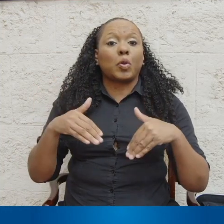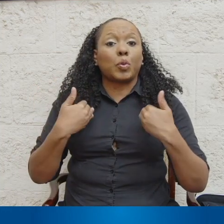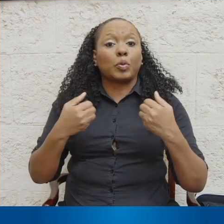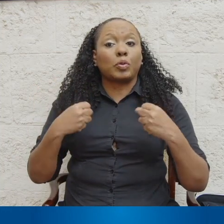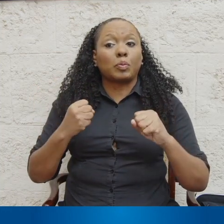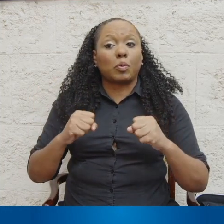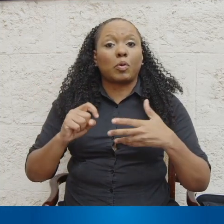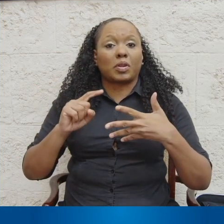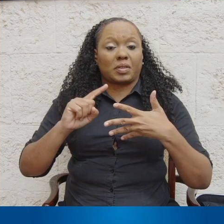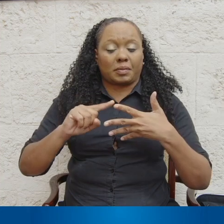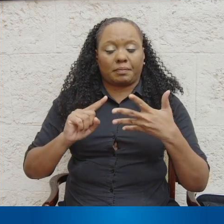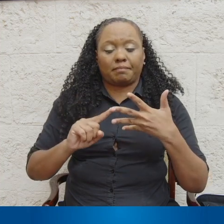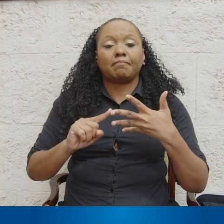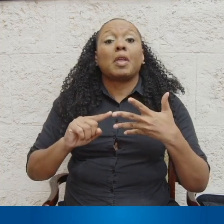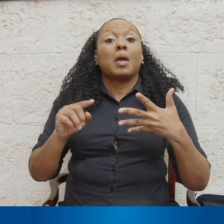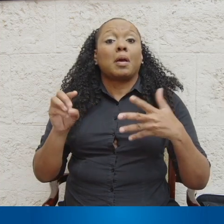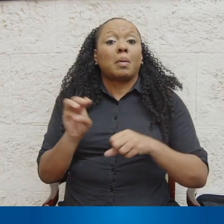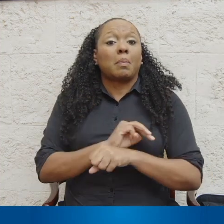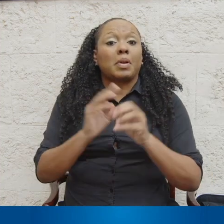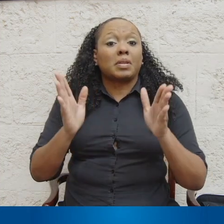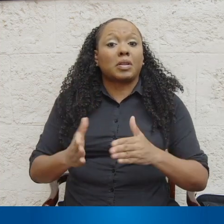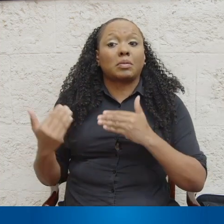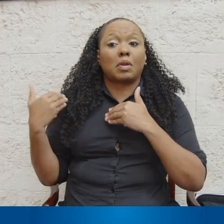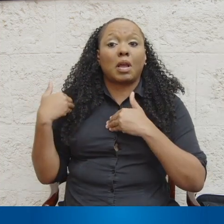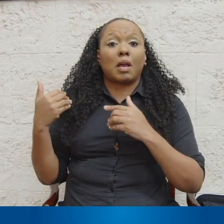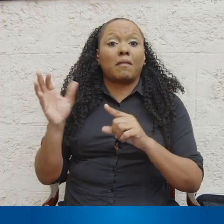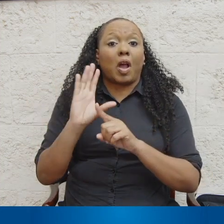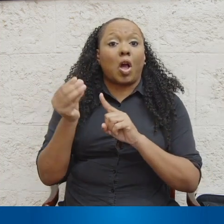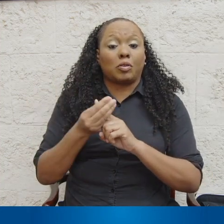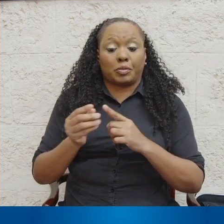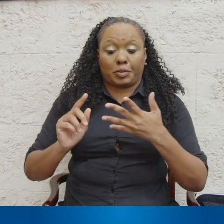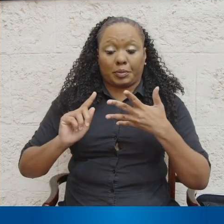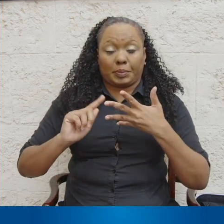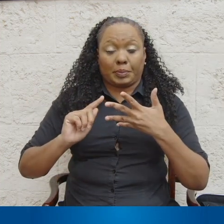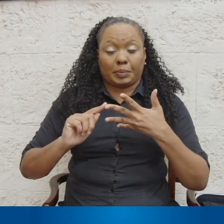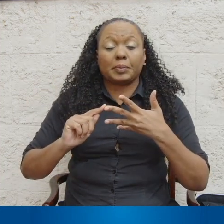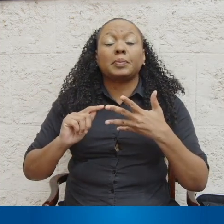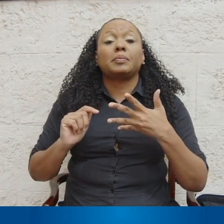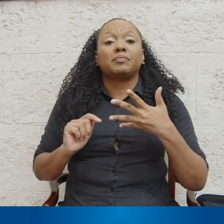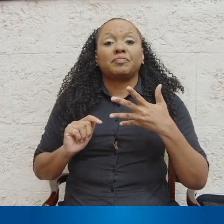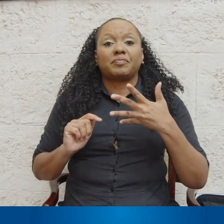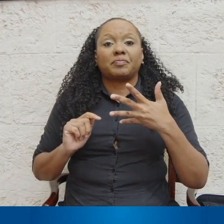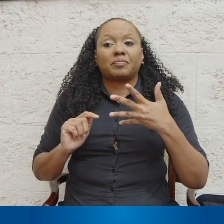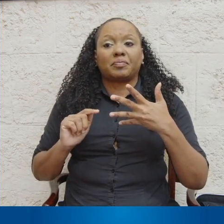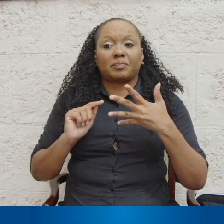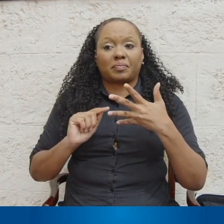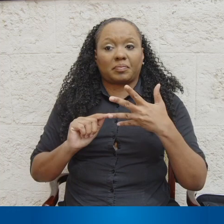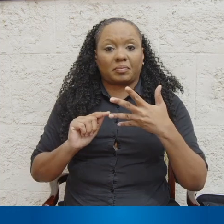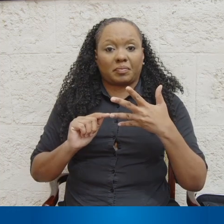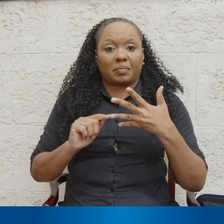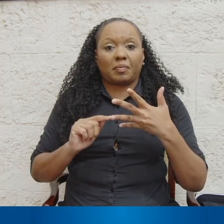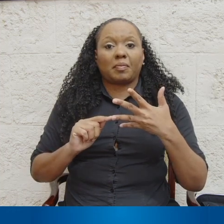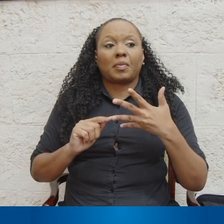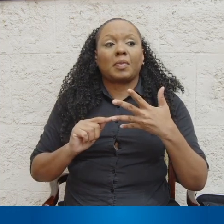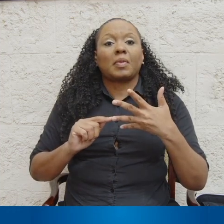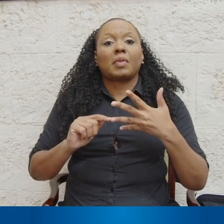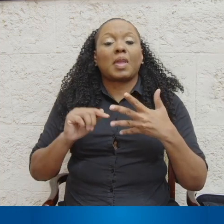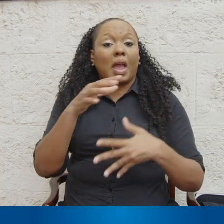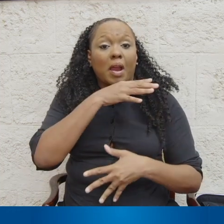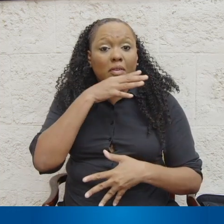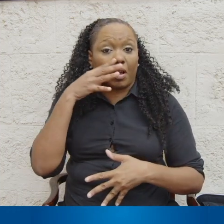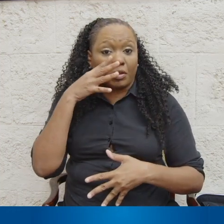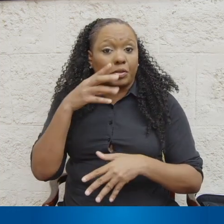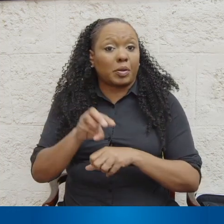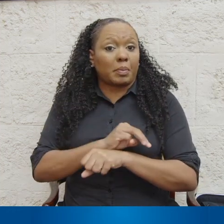Griffith, the Minister with Responsibility for Culture, Senator Dr. the Honourable Shantal Munro-Knight, the Minister of Agriculture and Food Security,